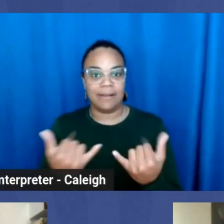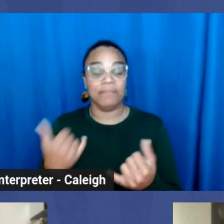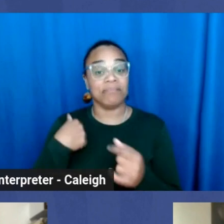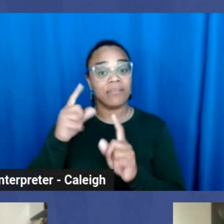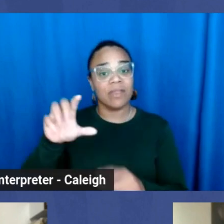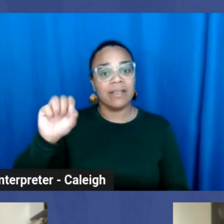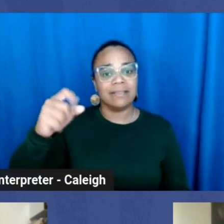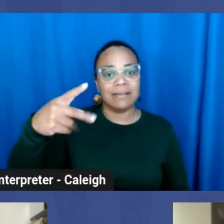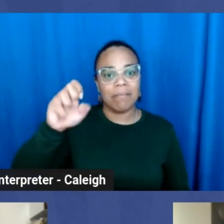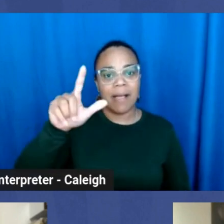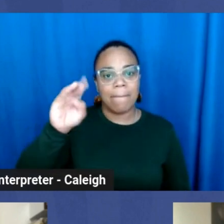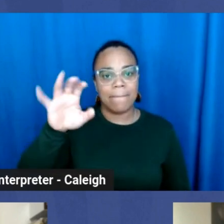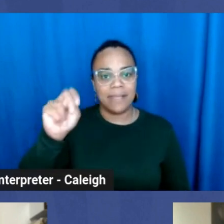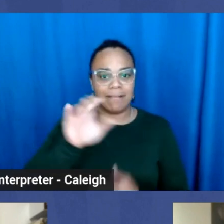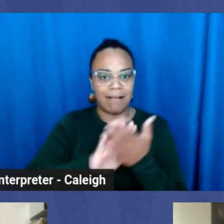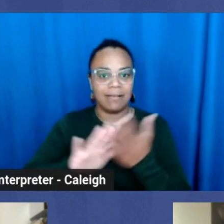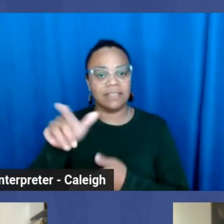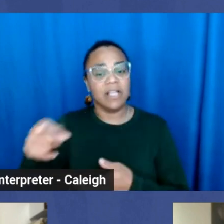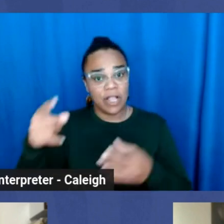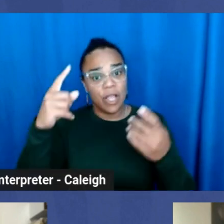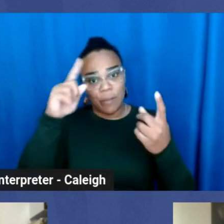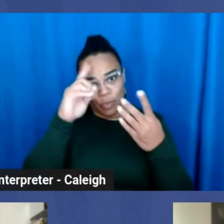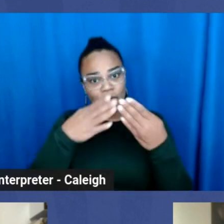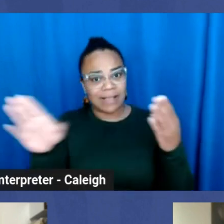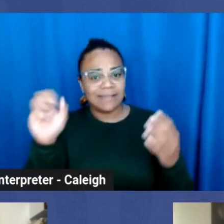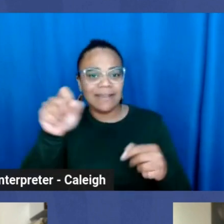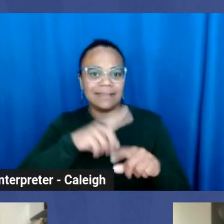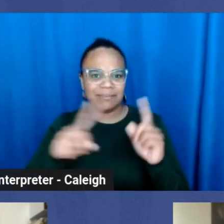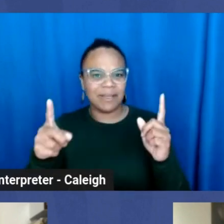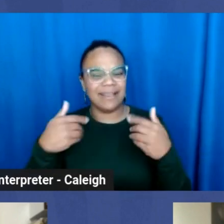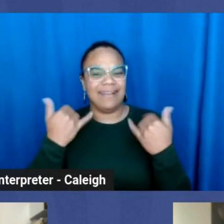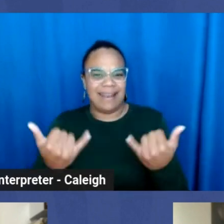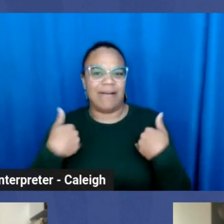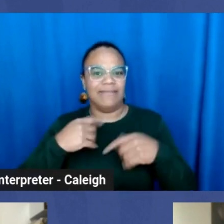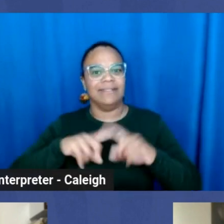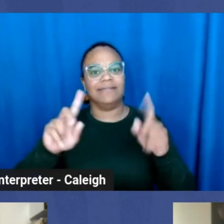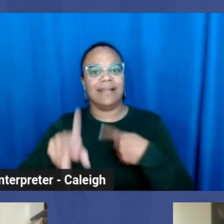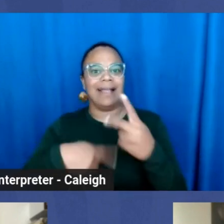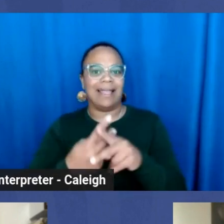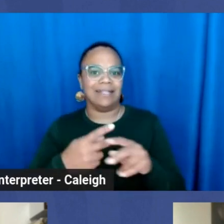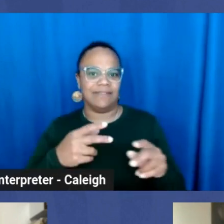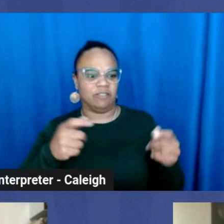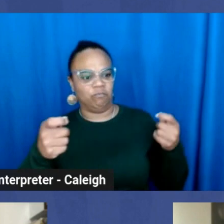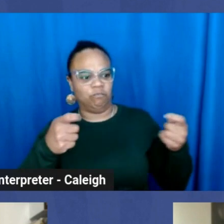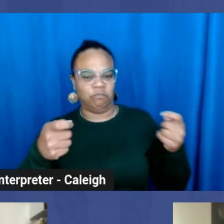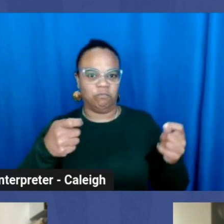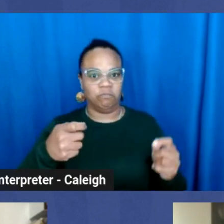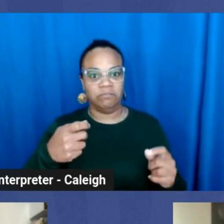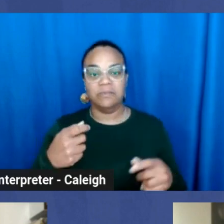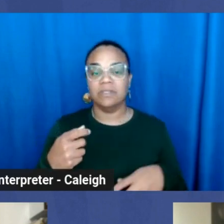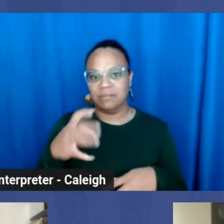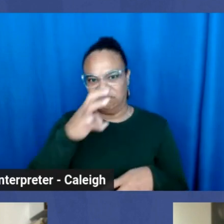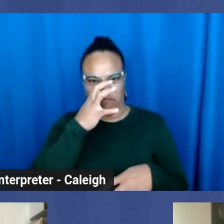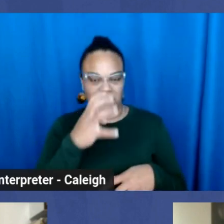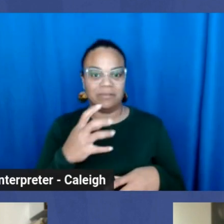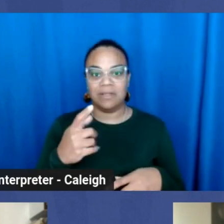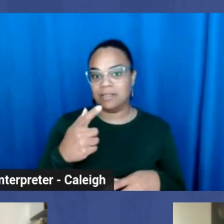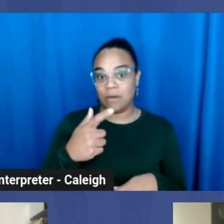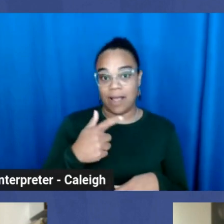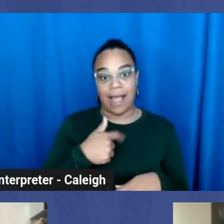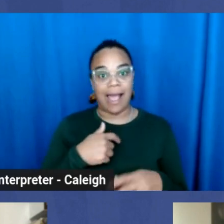very progressive in many regards, there's now policing in a different way. So because I present as somebody who is not necessarily subscribing